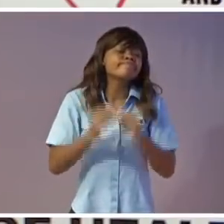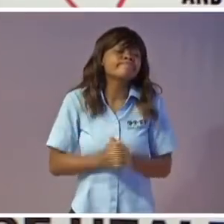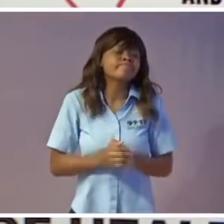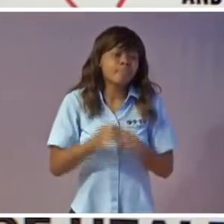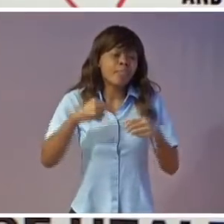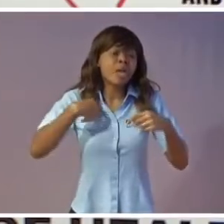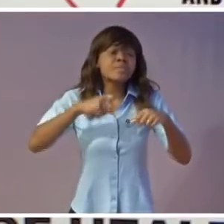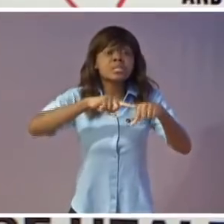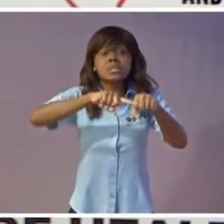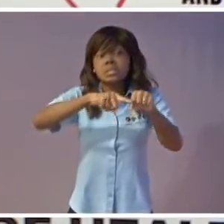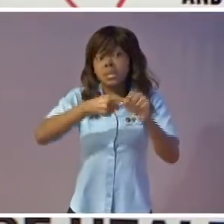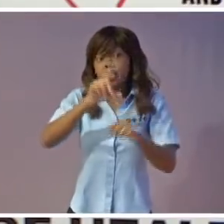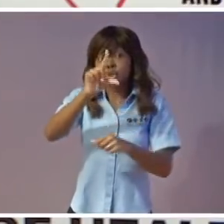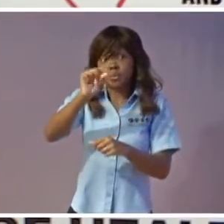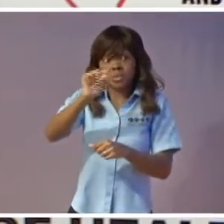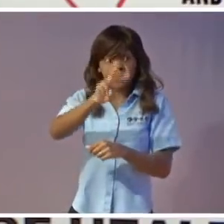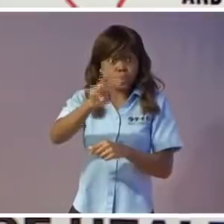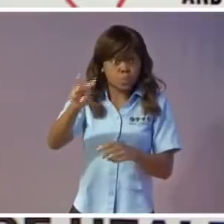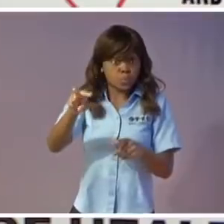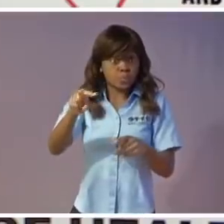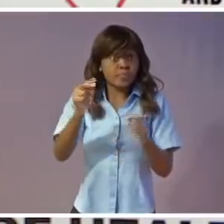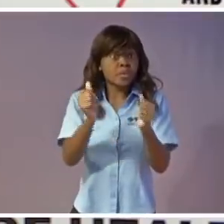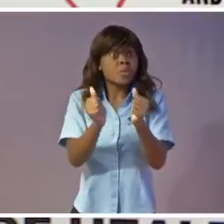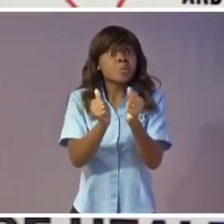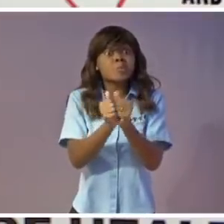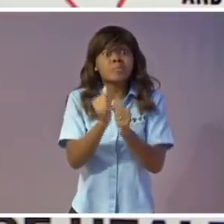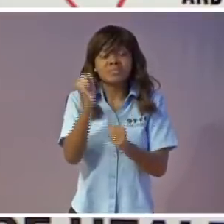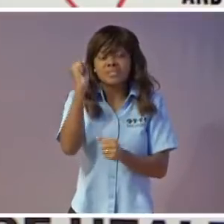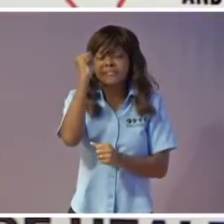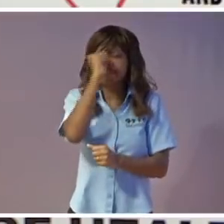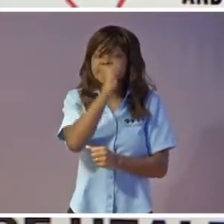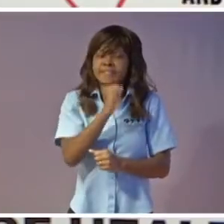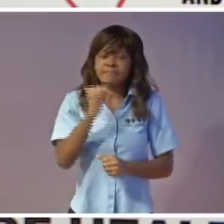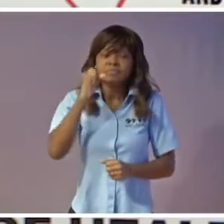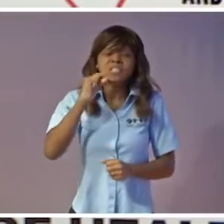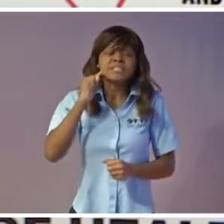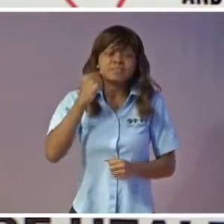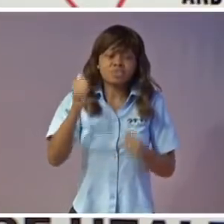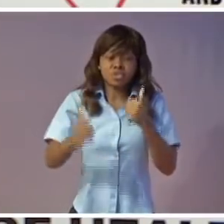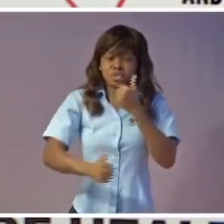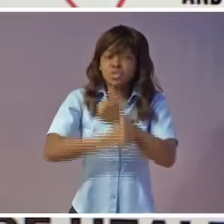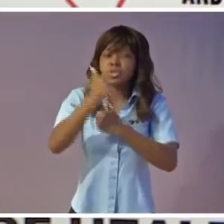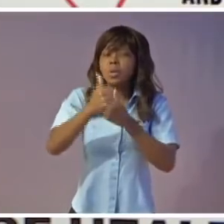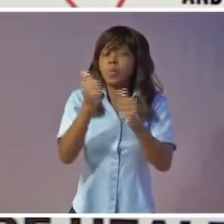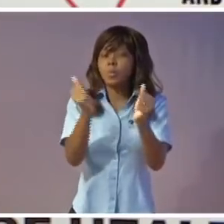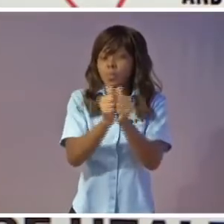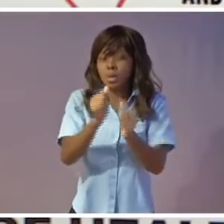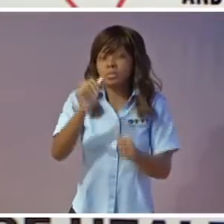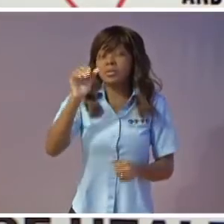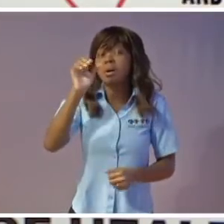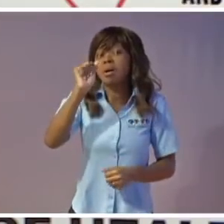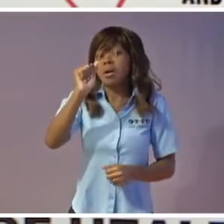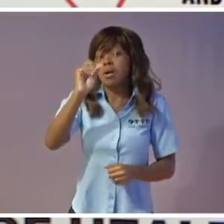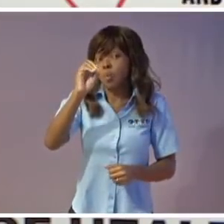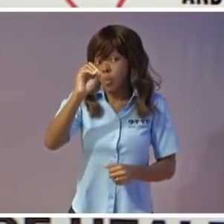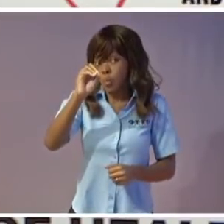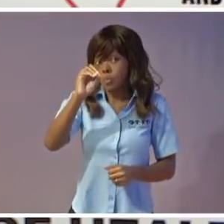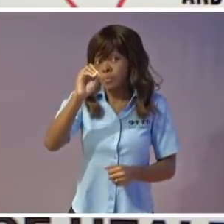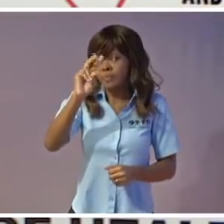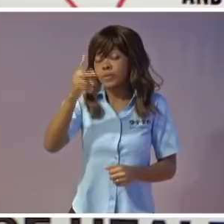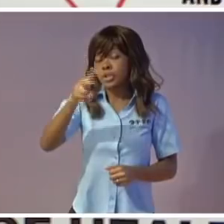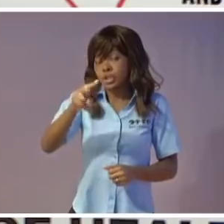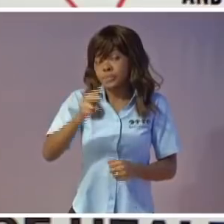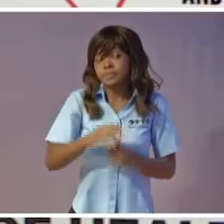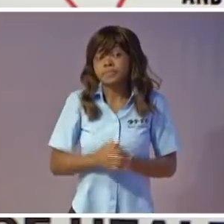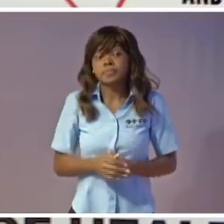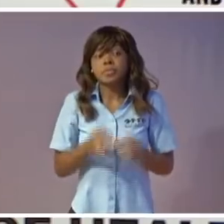variant. I just want to go back to a topic I touched on briefly on Wednesday, and that